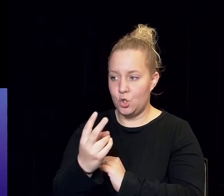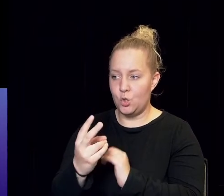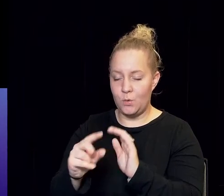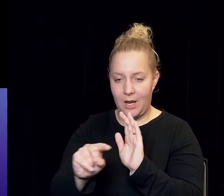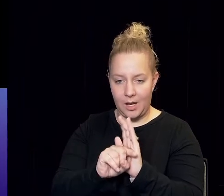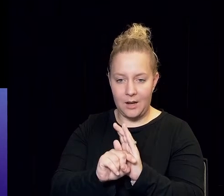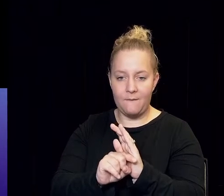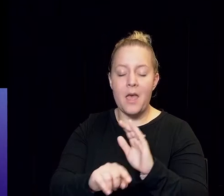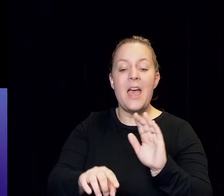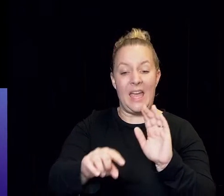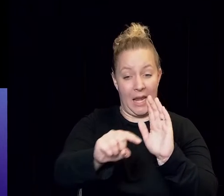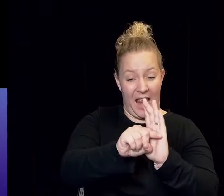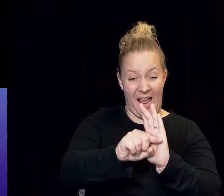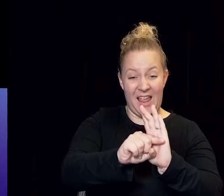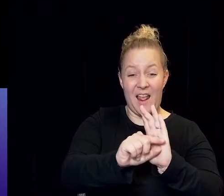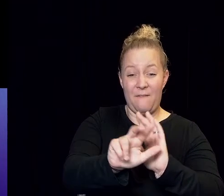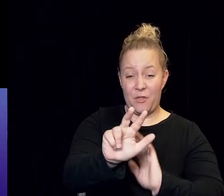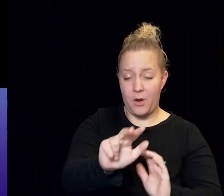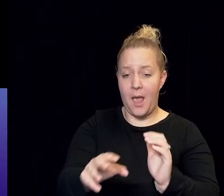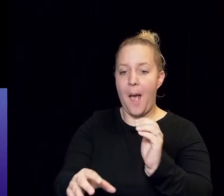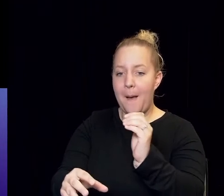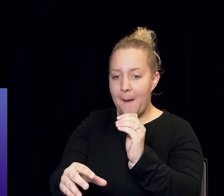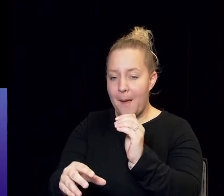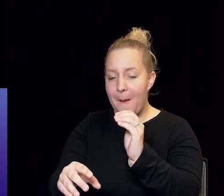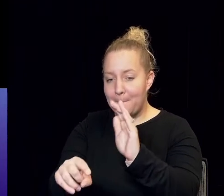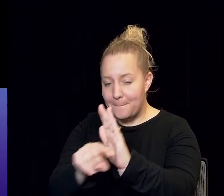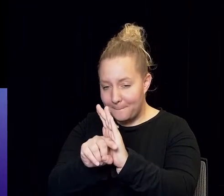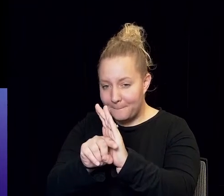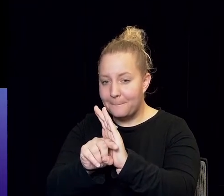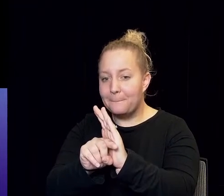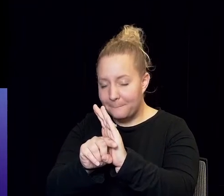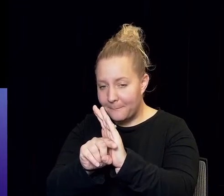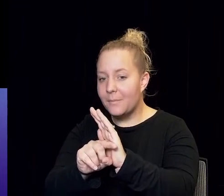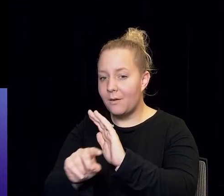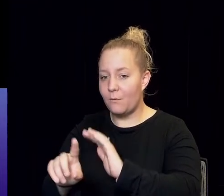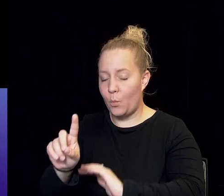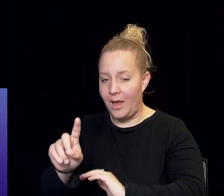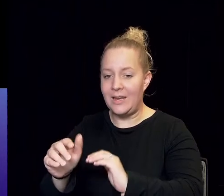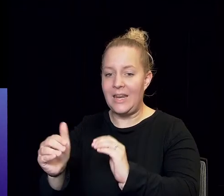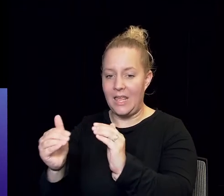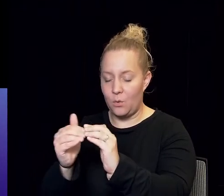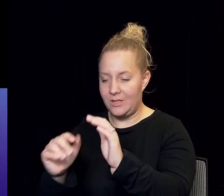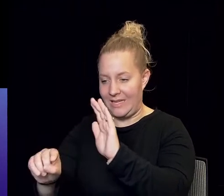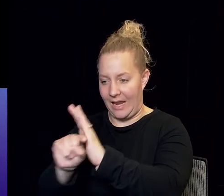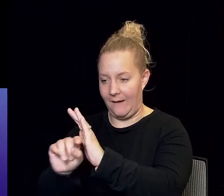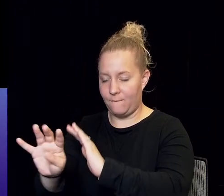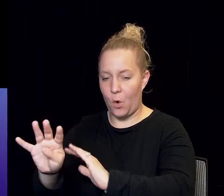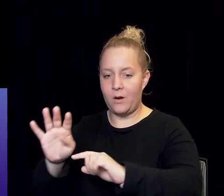negative 1 is negative 4. That does not simplify, so we leave it like that.